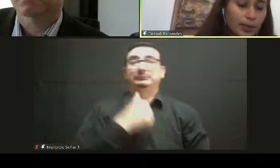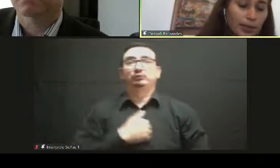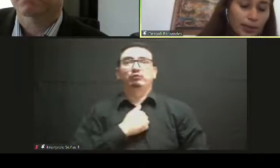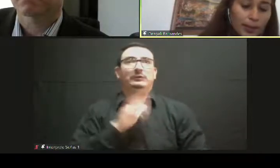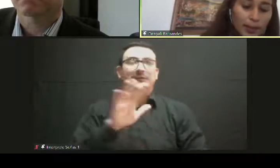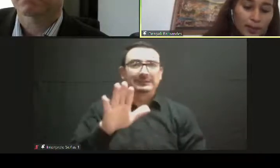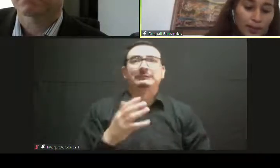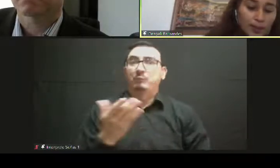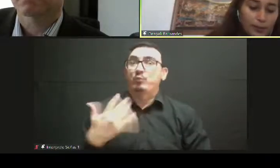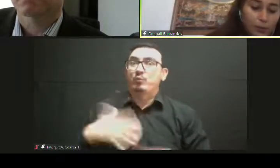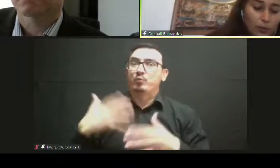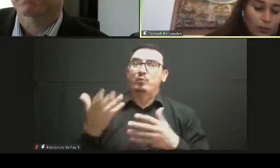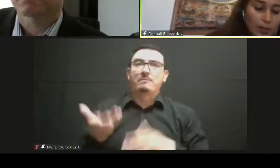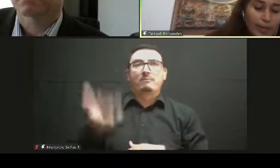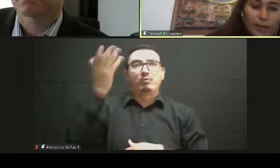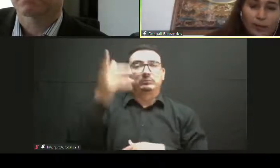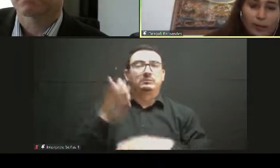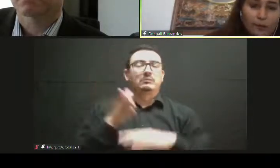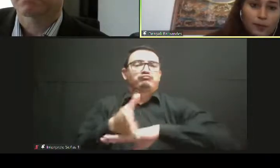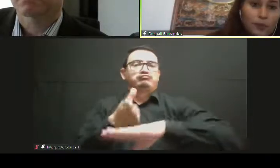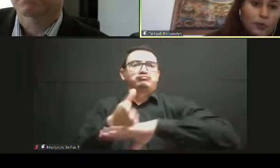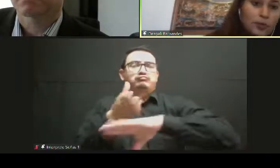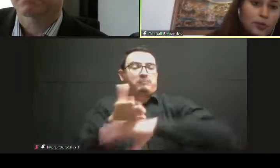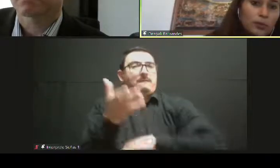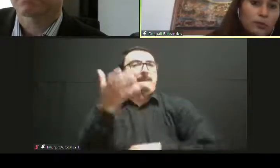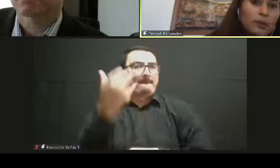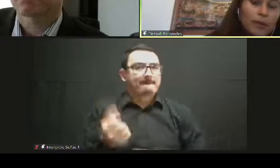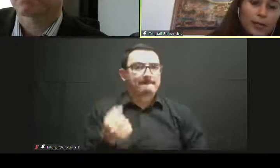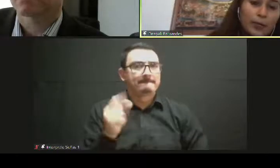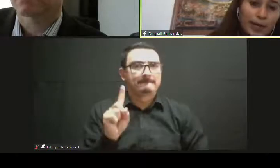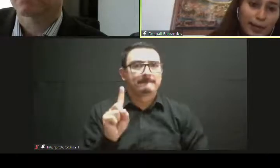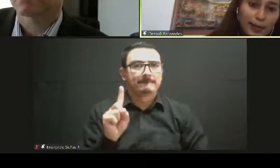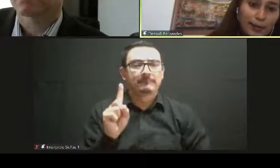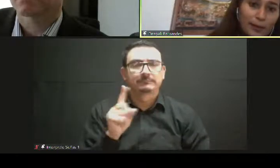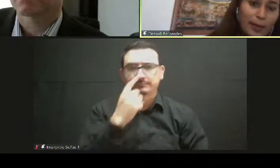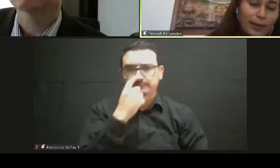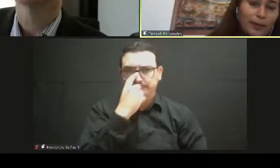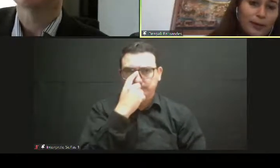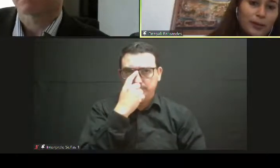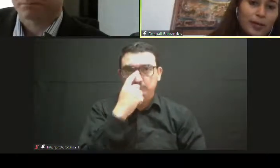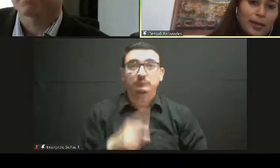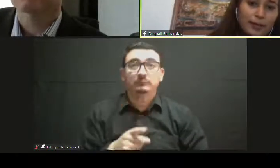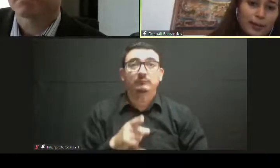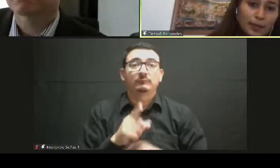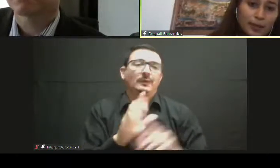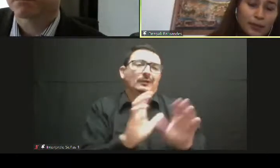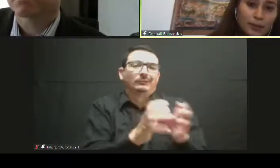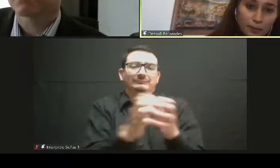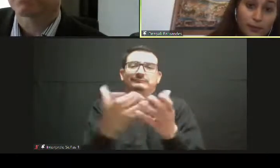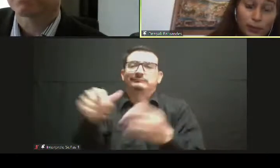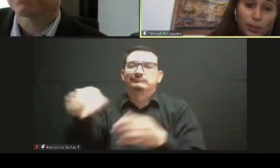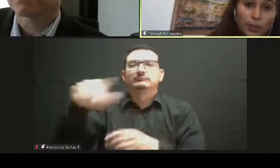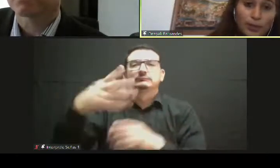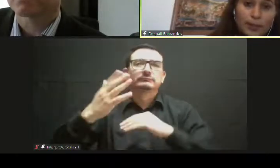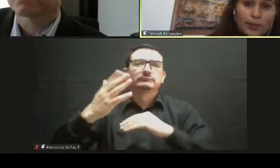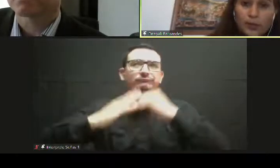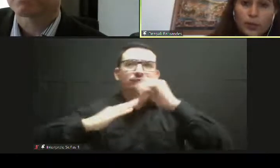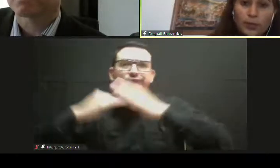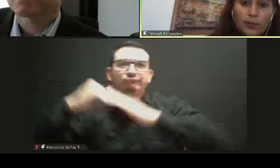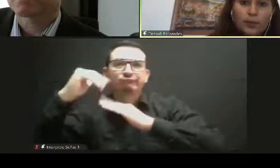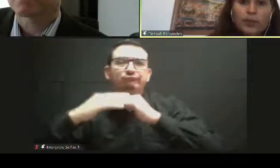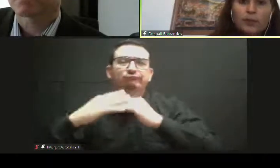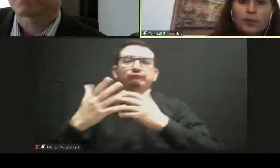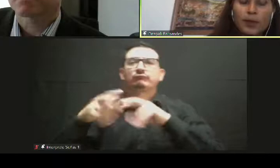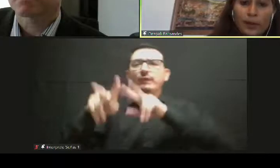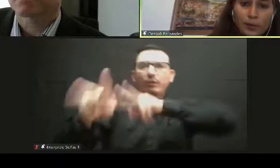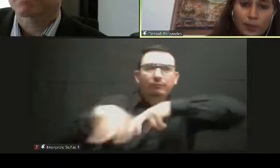construction. But an added benefit is also the value add and enhancing the traditional sectors as well.